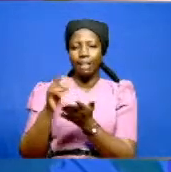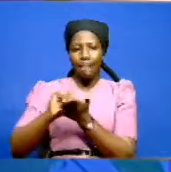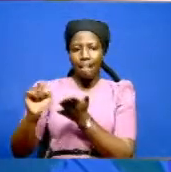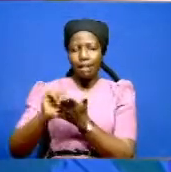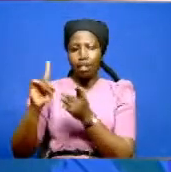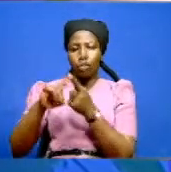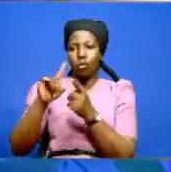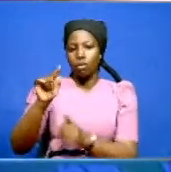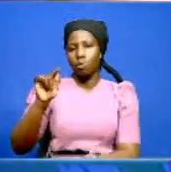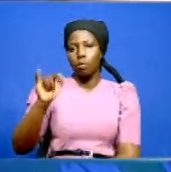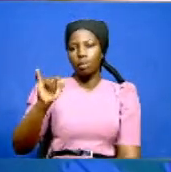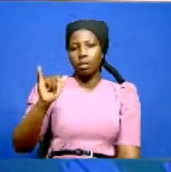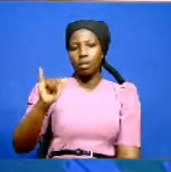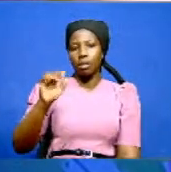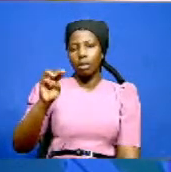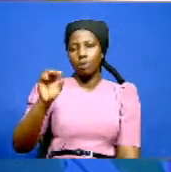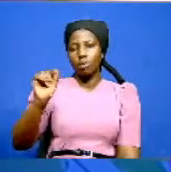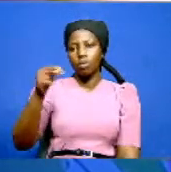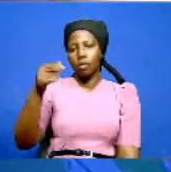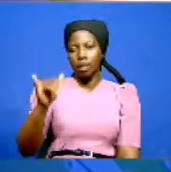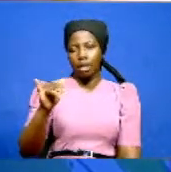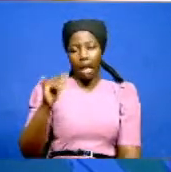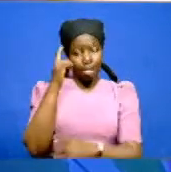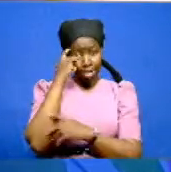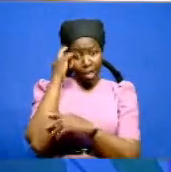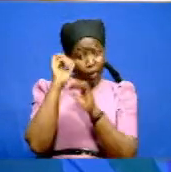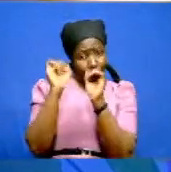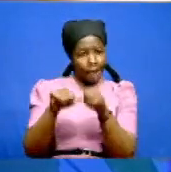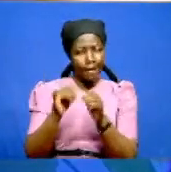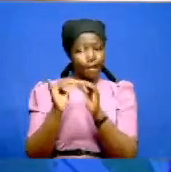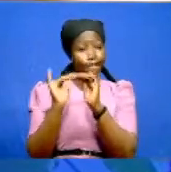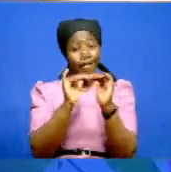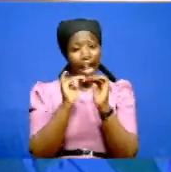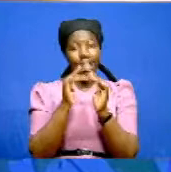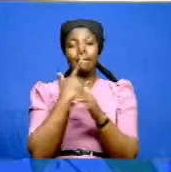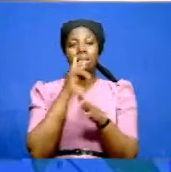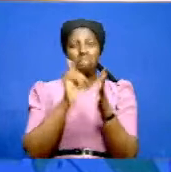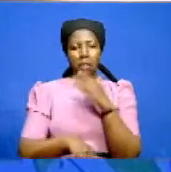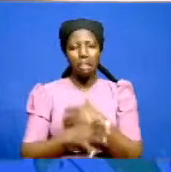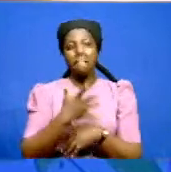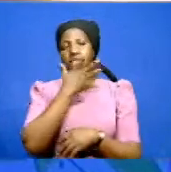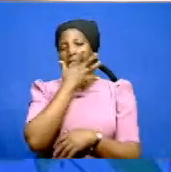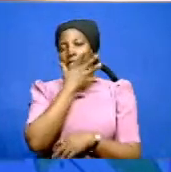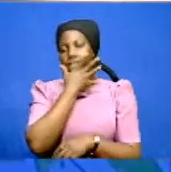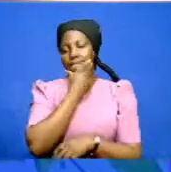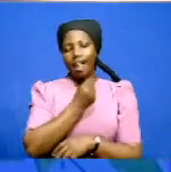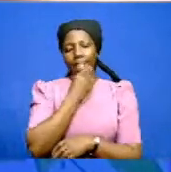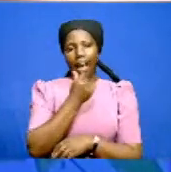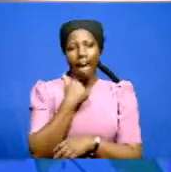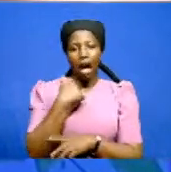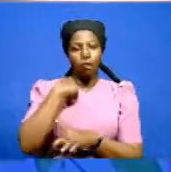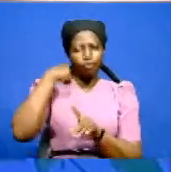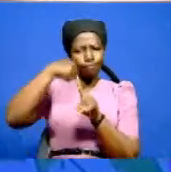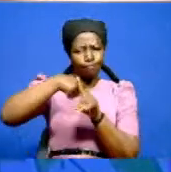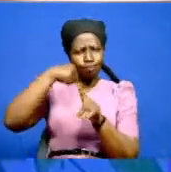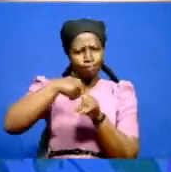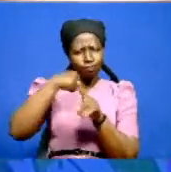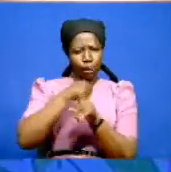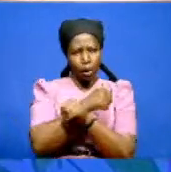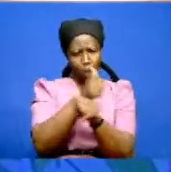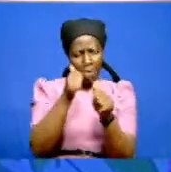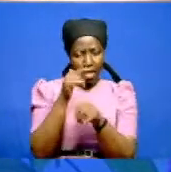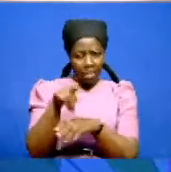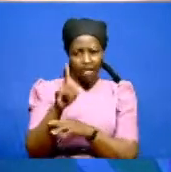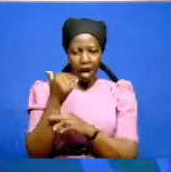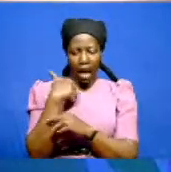I think we can fairly say that Dad has fought the good fight, he has finished the